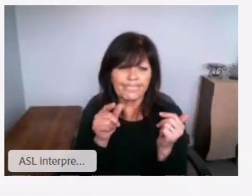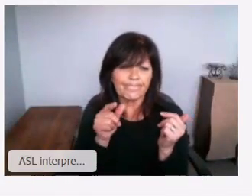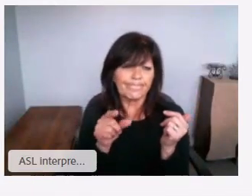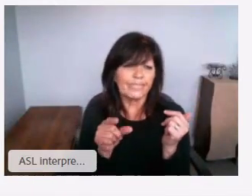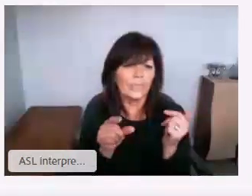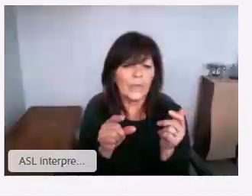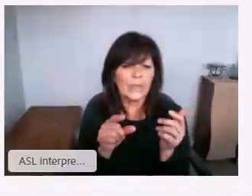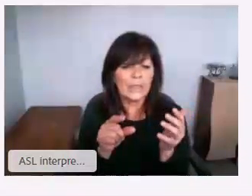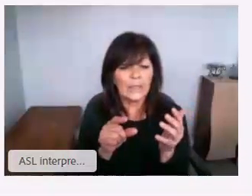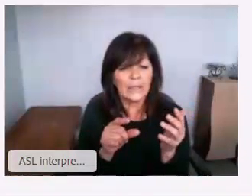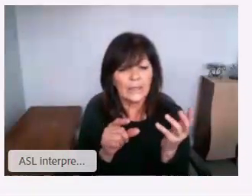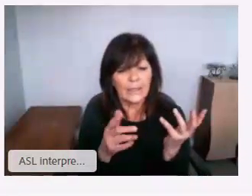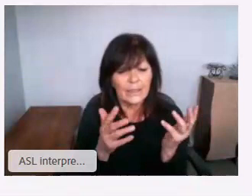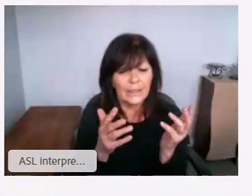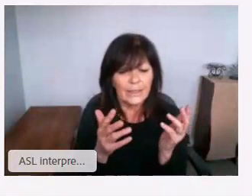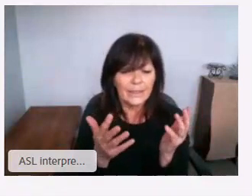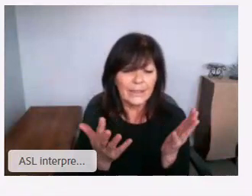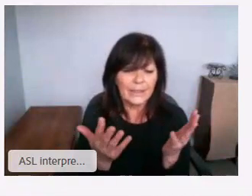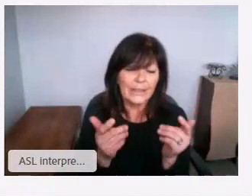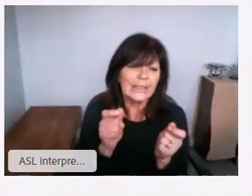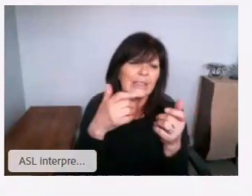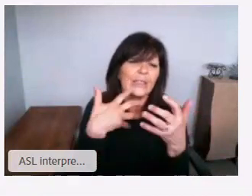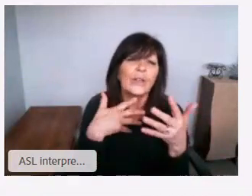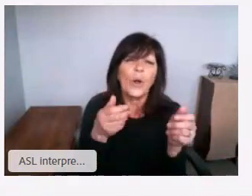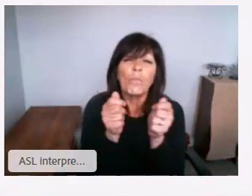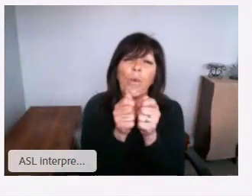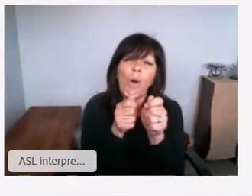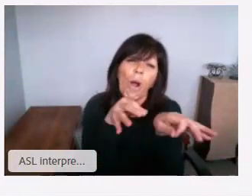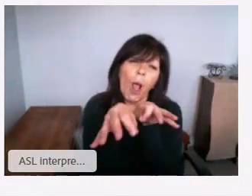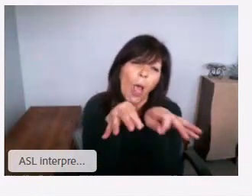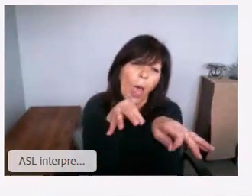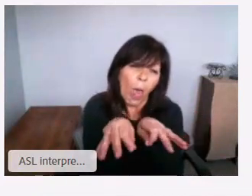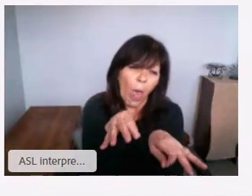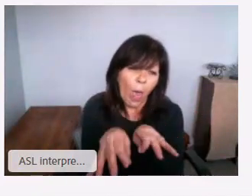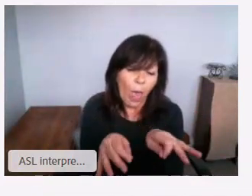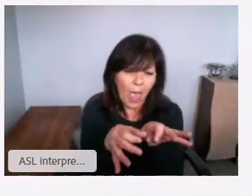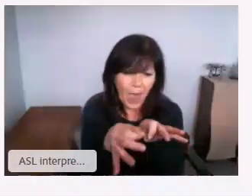details, in more descriptive languages,